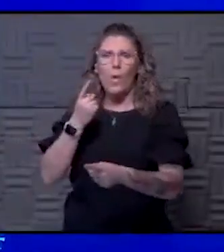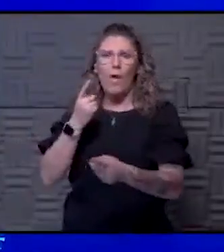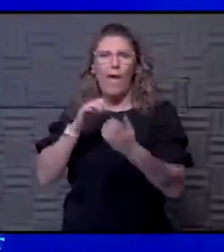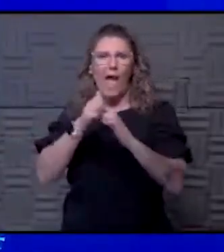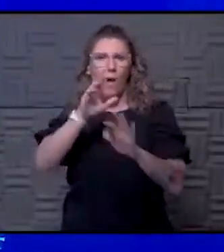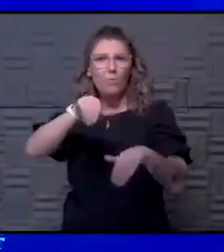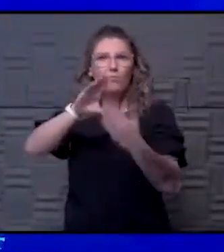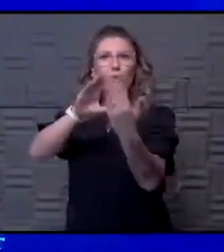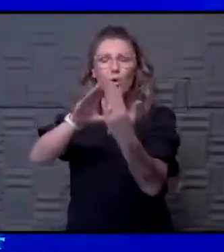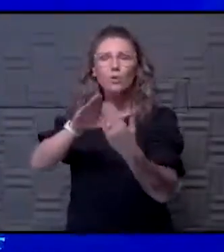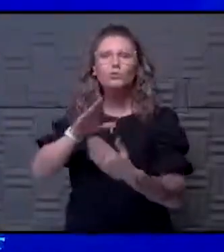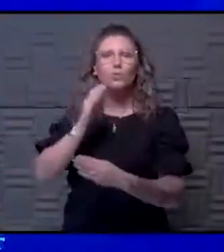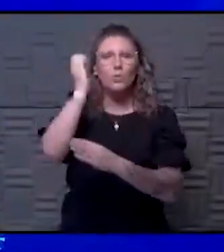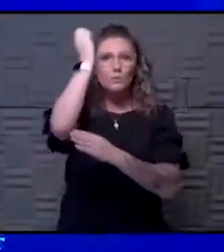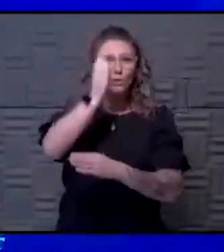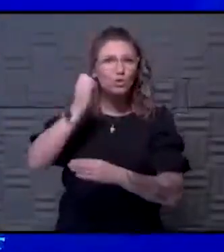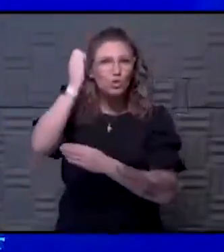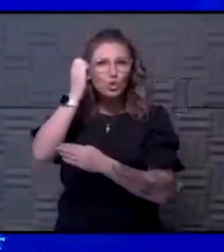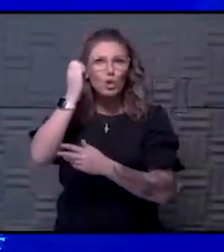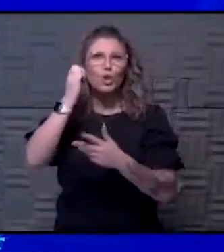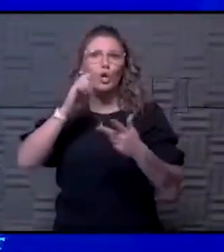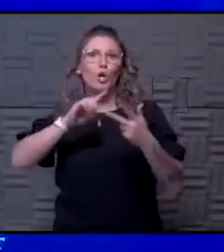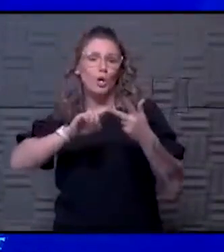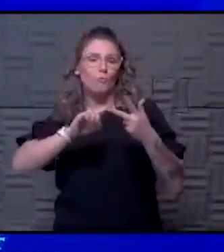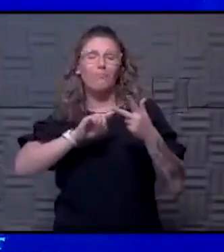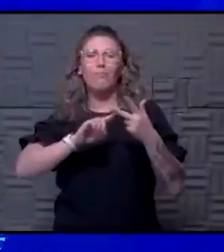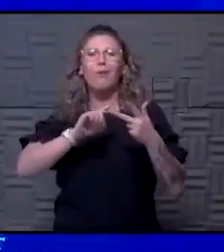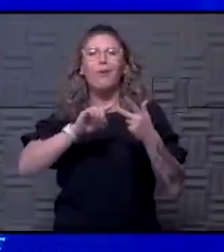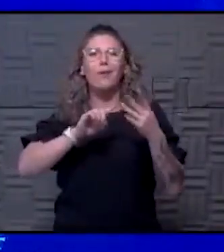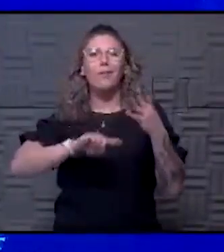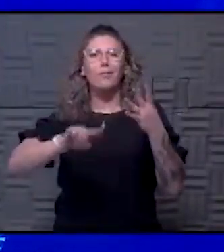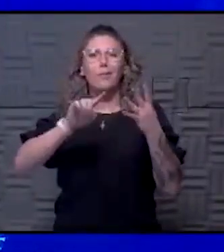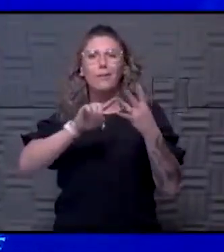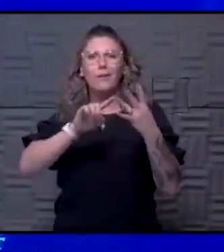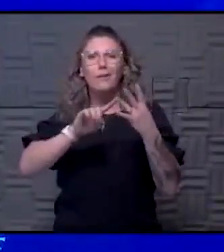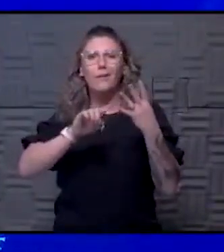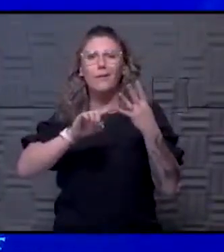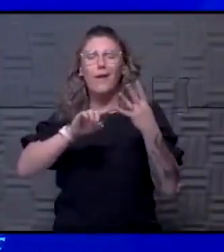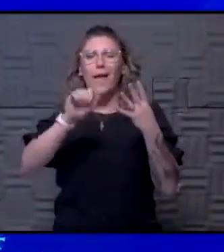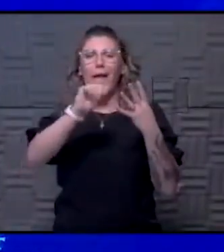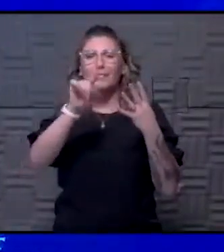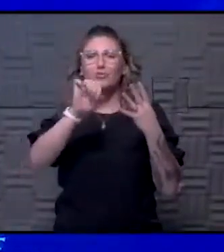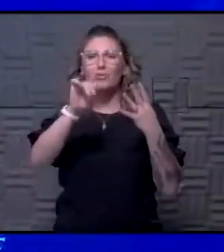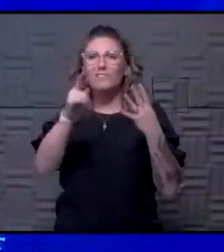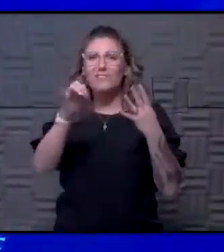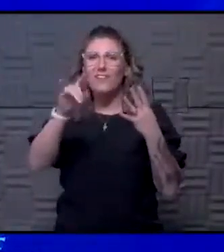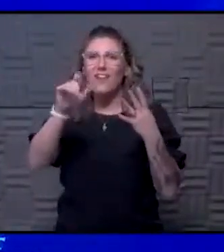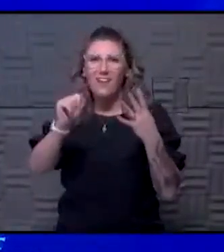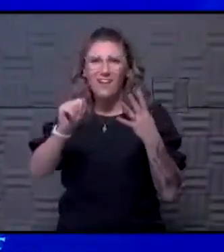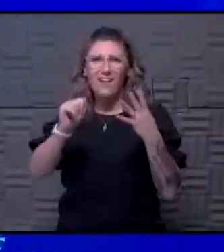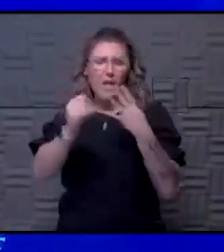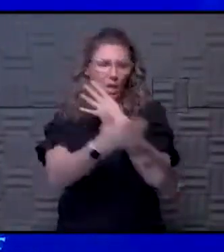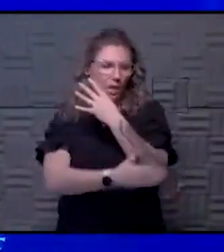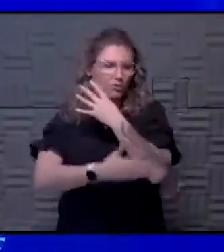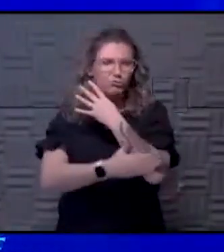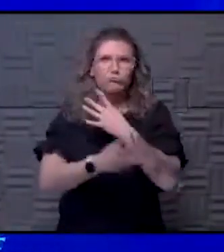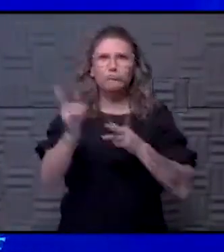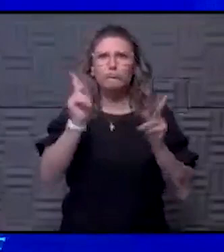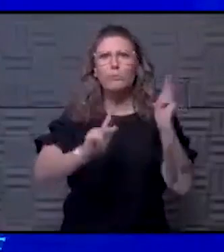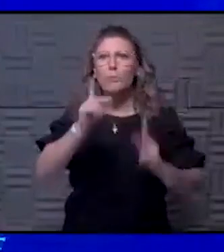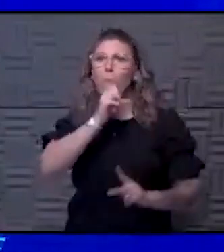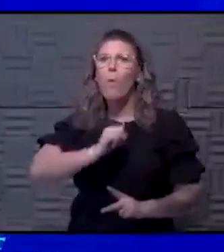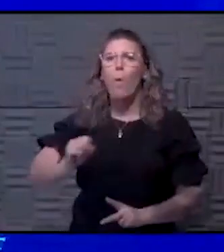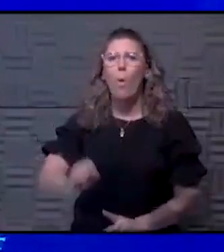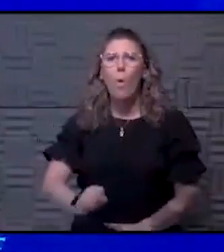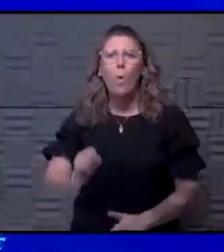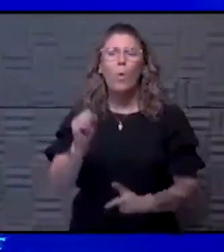this. And so in Europe with the AstraZeneca vaccine, they said, I think in a number of countries, that only for those who are older, where they didn't see the clotting issue, as opposed